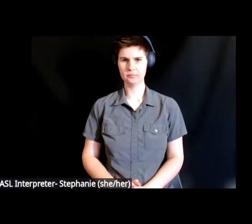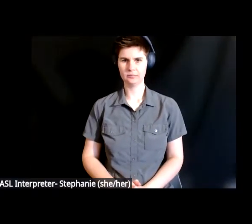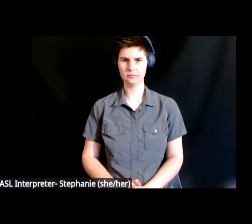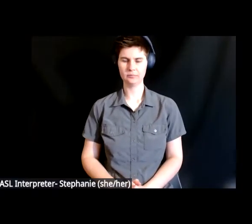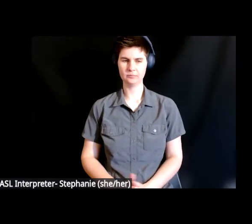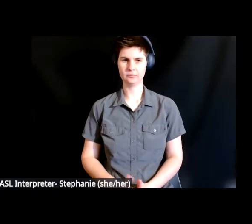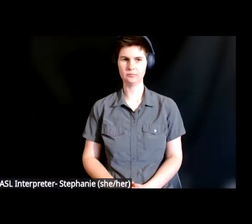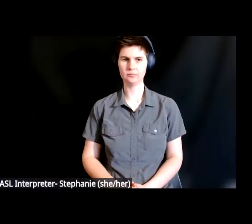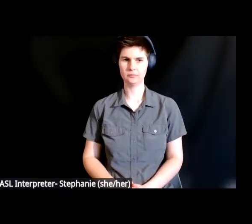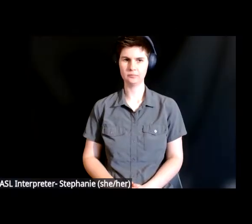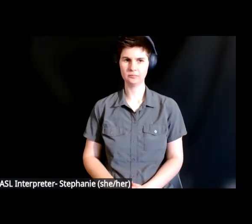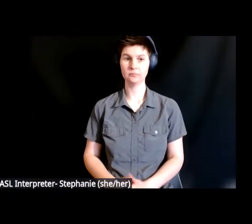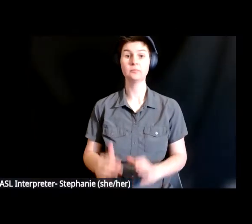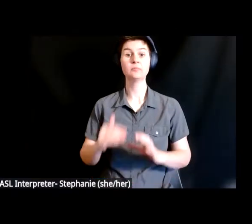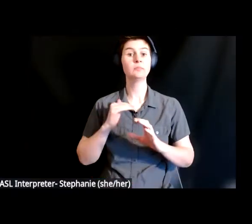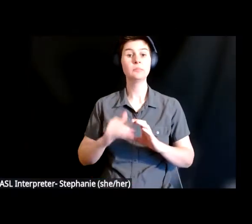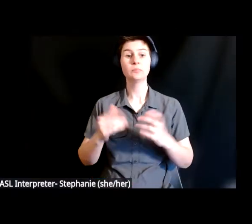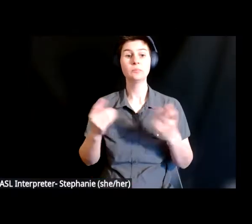My email is